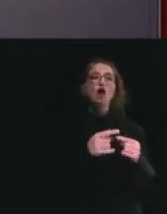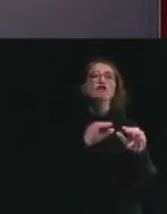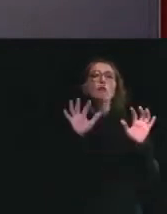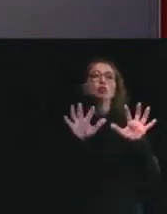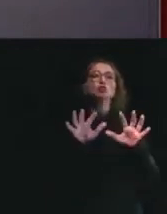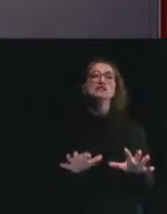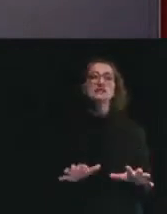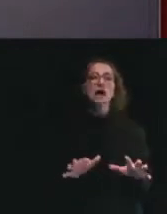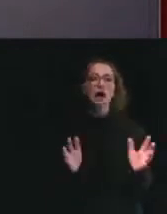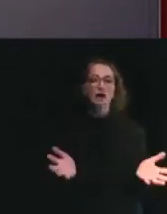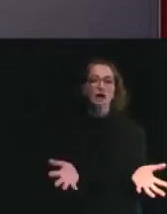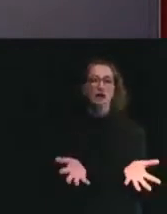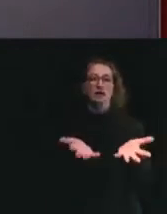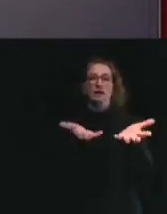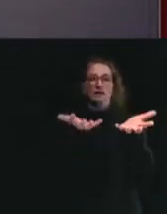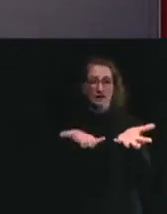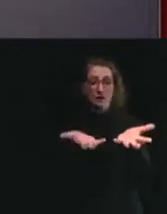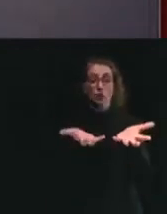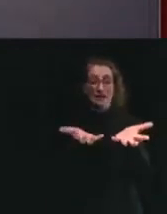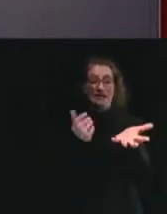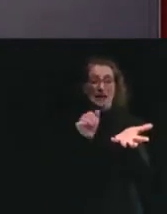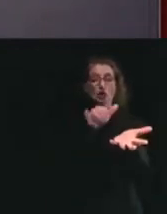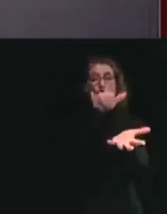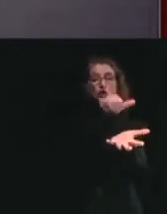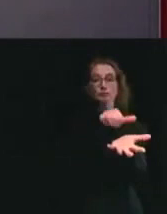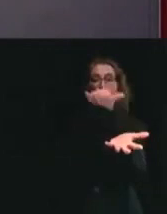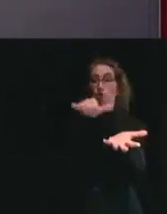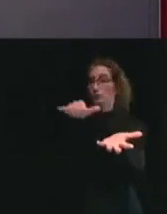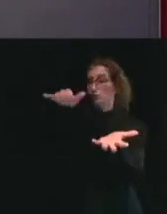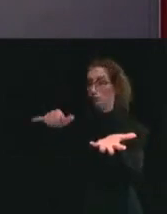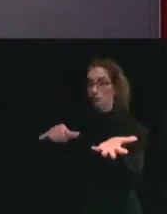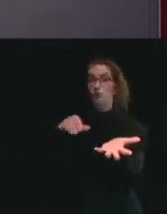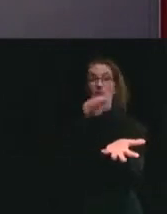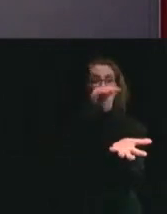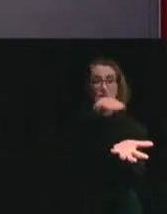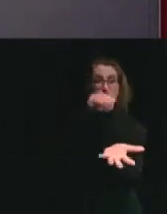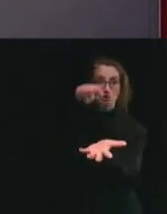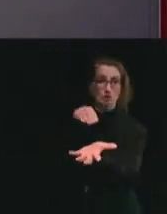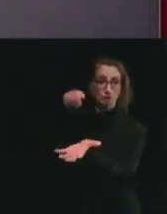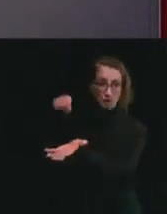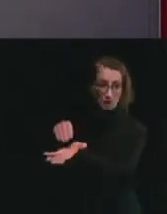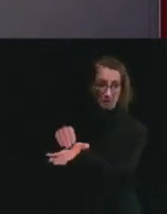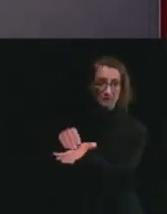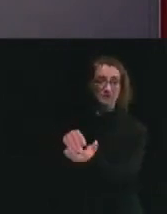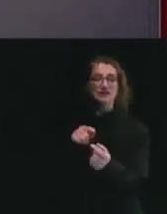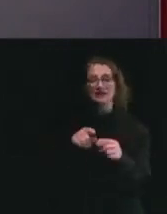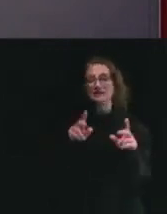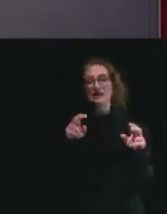for topologies. All of this is called sequential analysis.